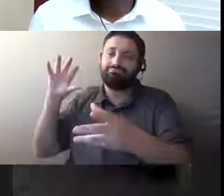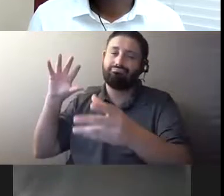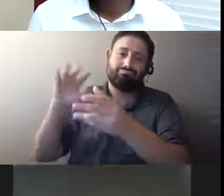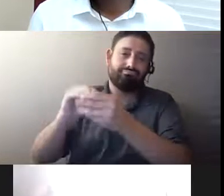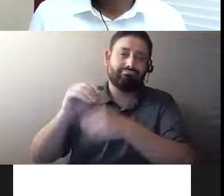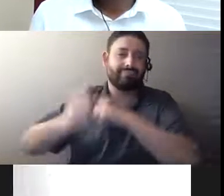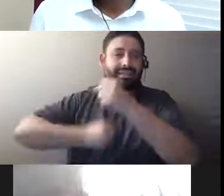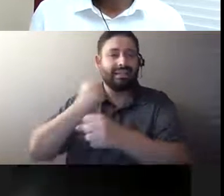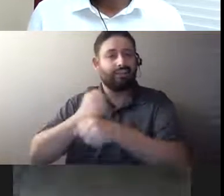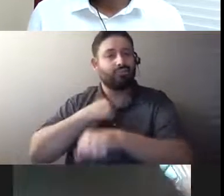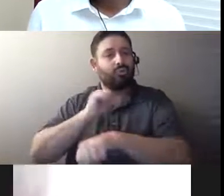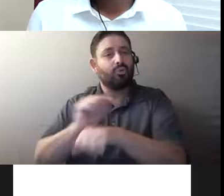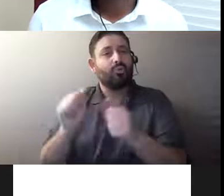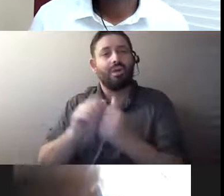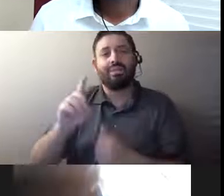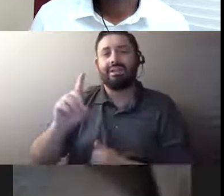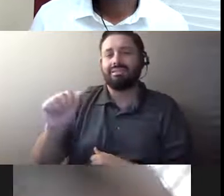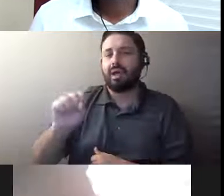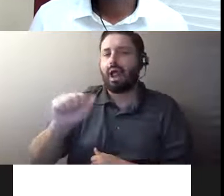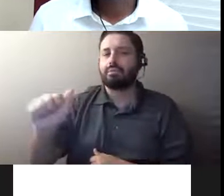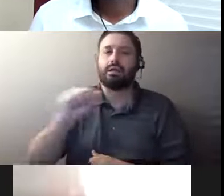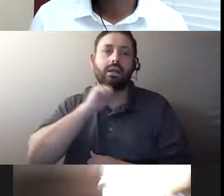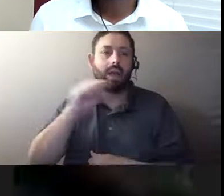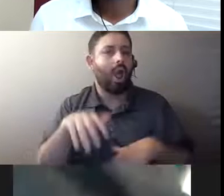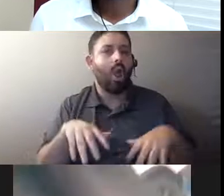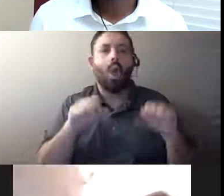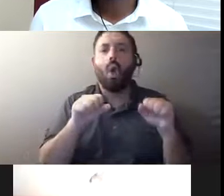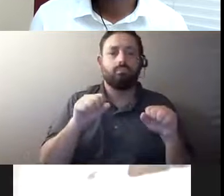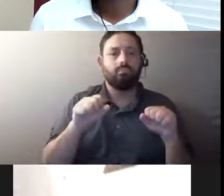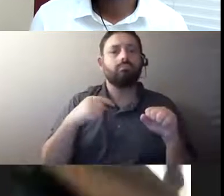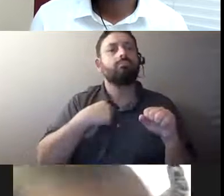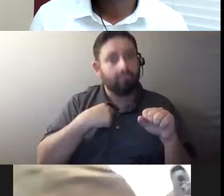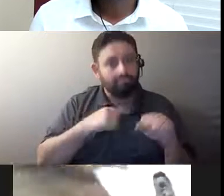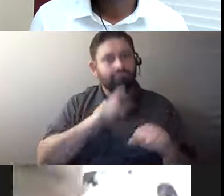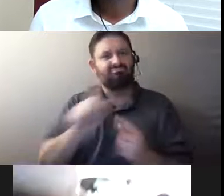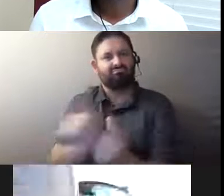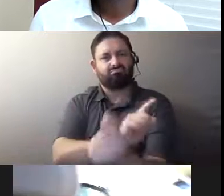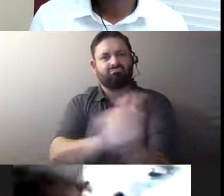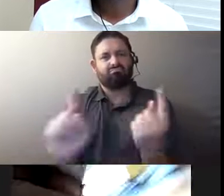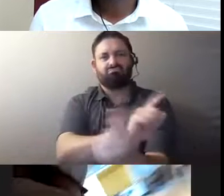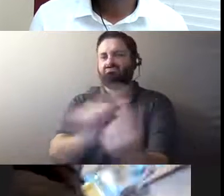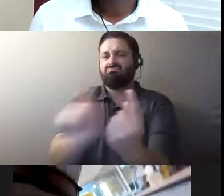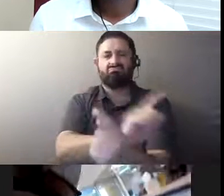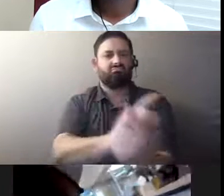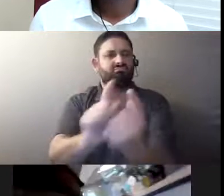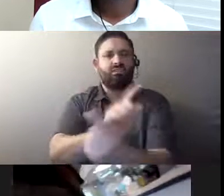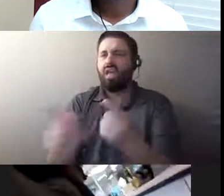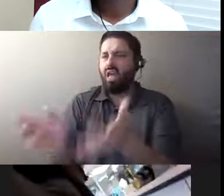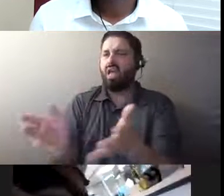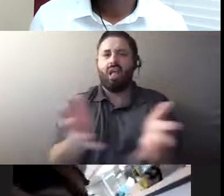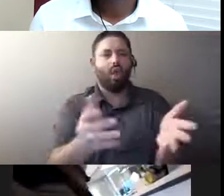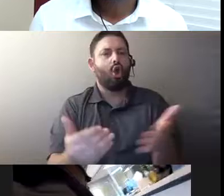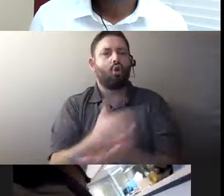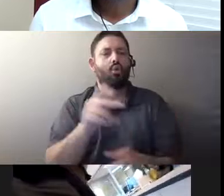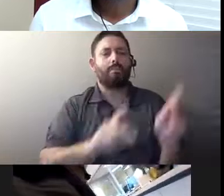Disability SA, I don't just go and host events. I actually go and make friends and meet new people. So with